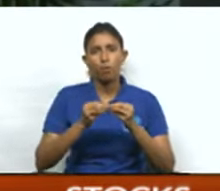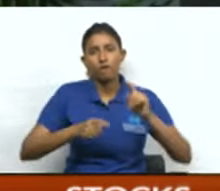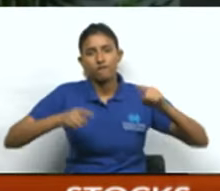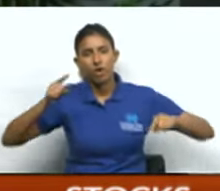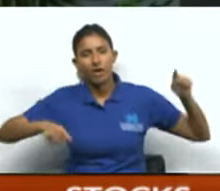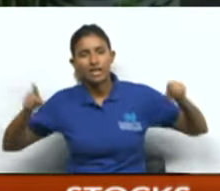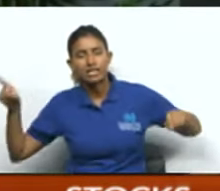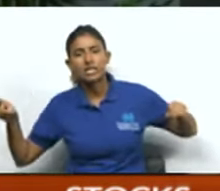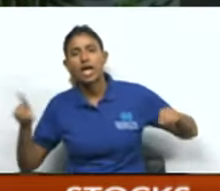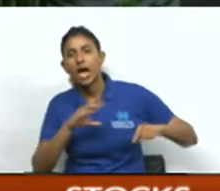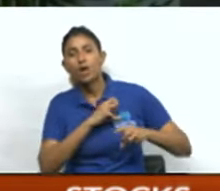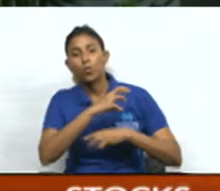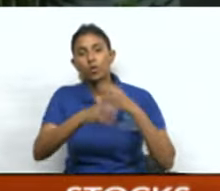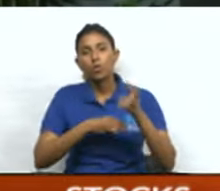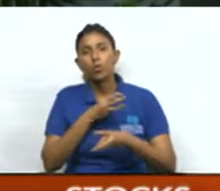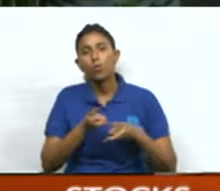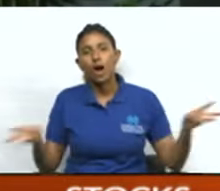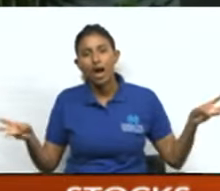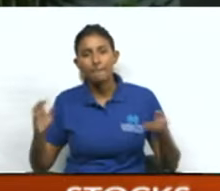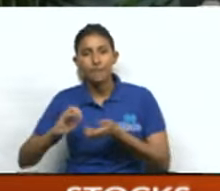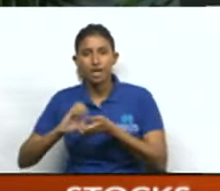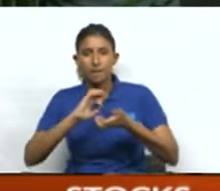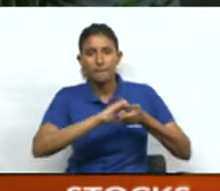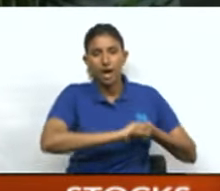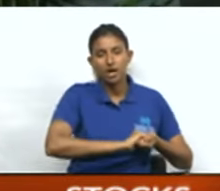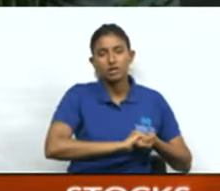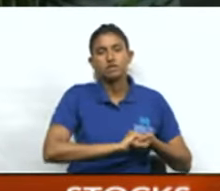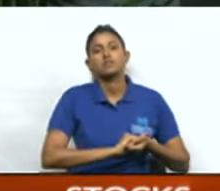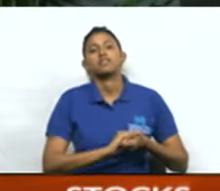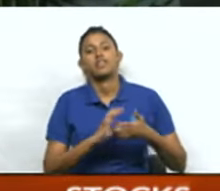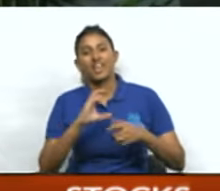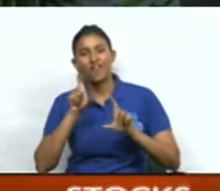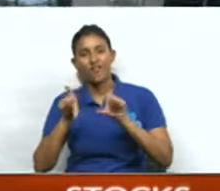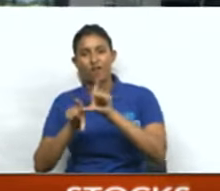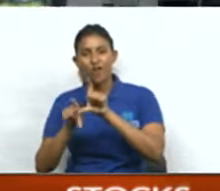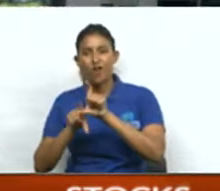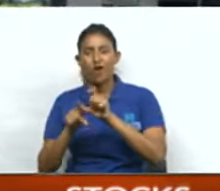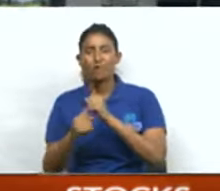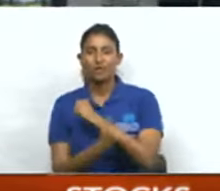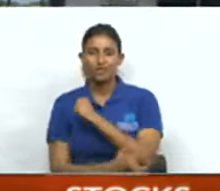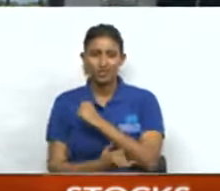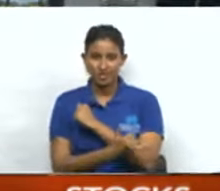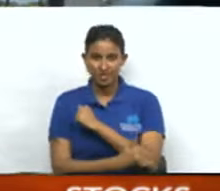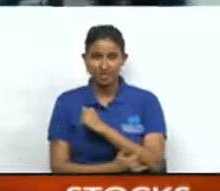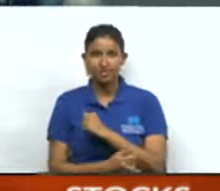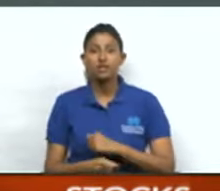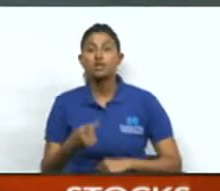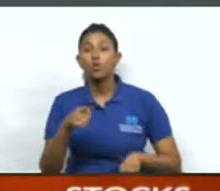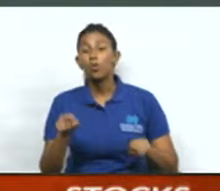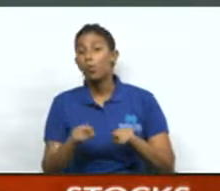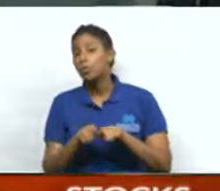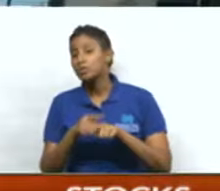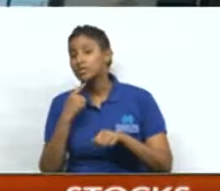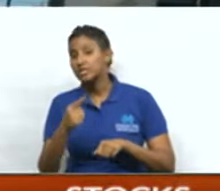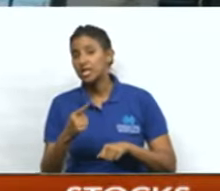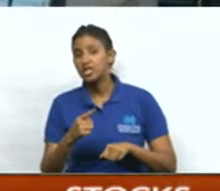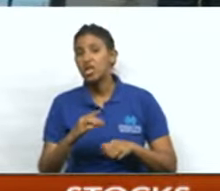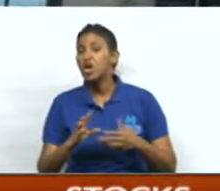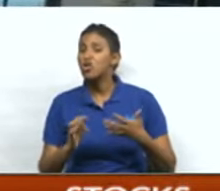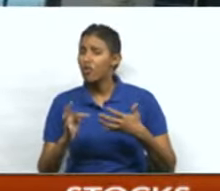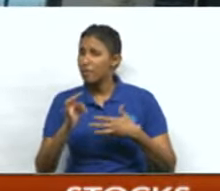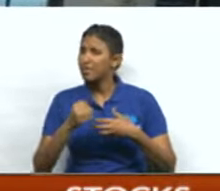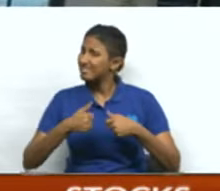and creating more partnership between our CARICOM members. He, however, notes that the Caribbean is still very much